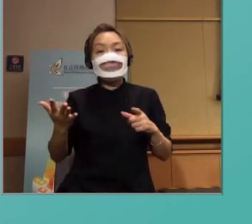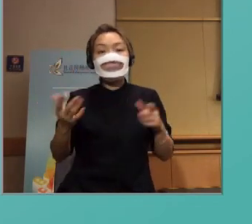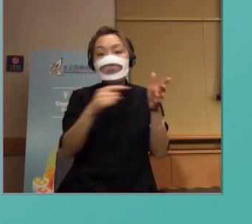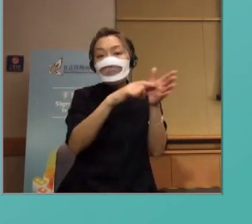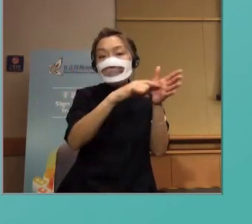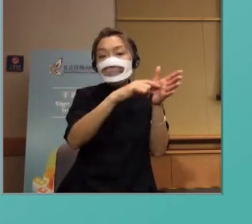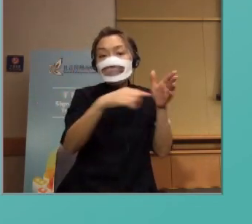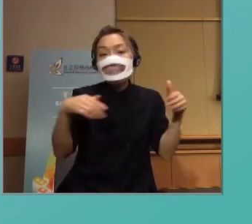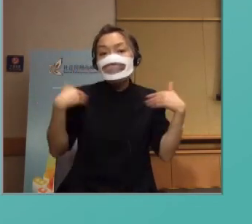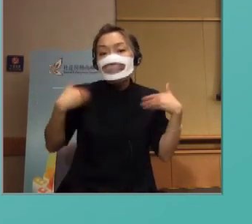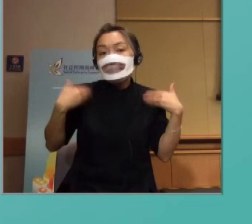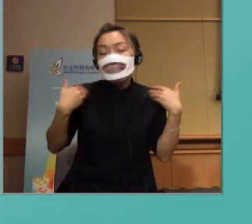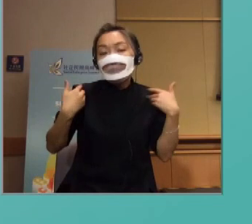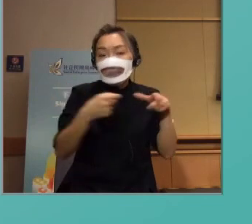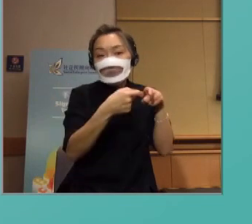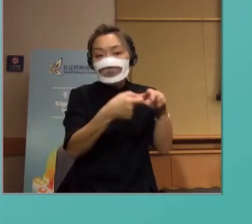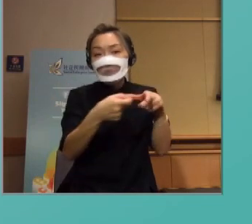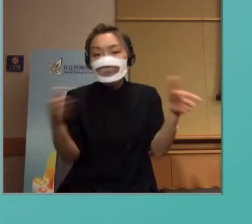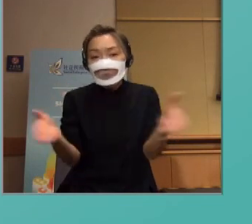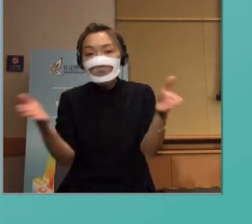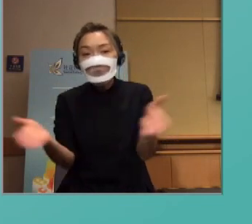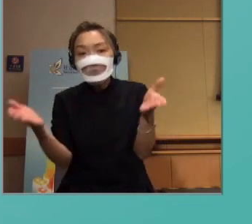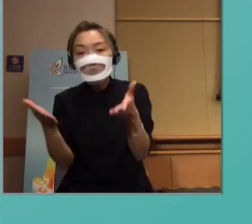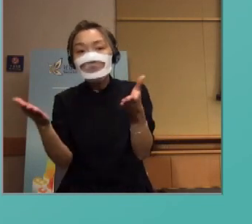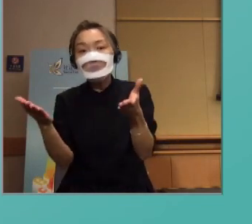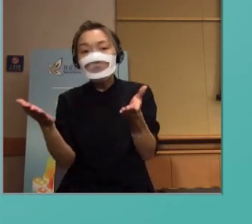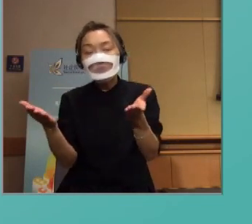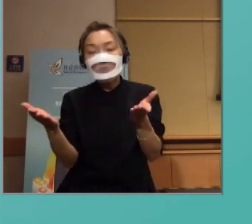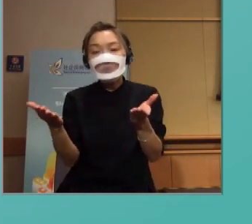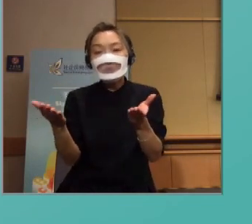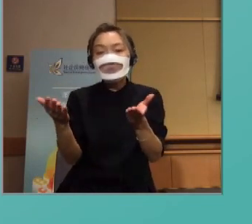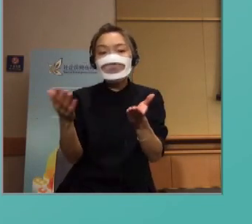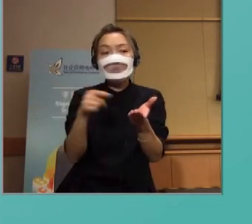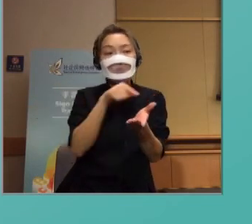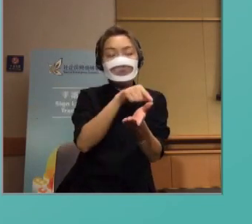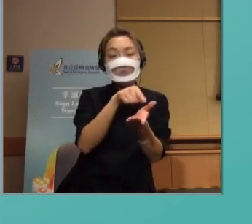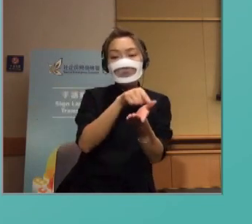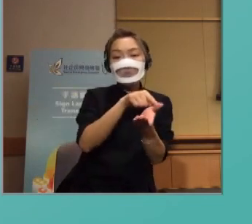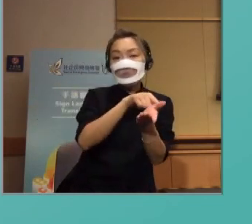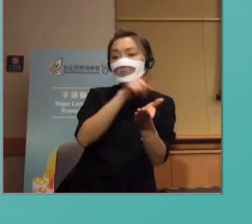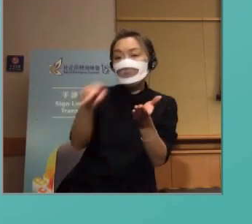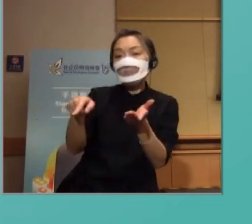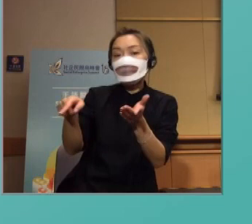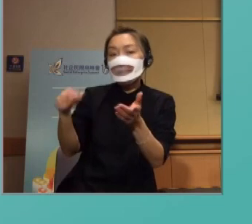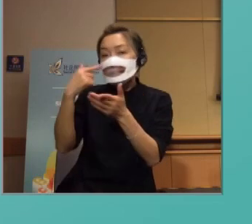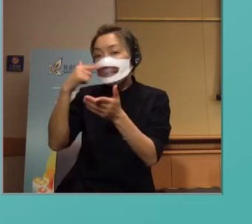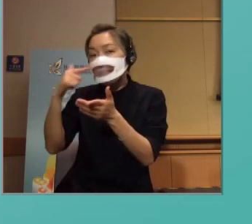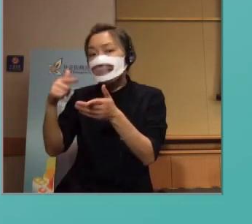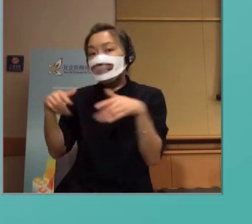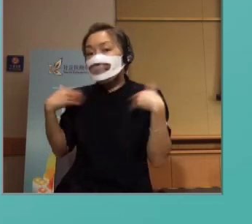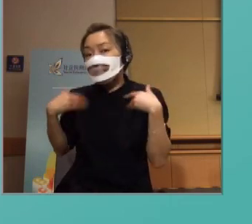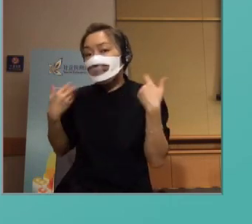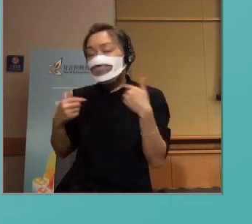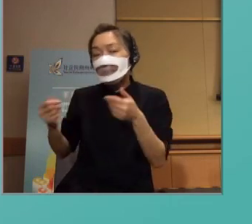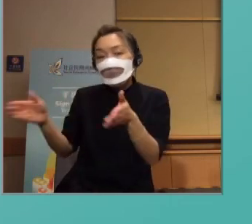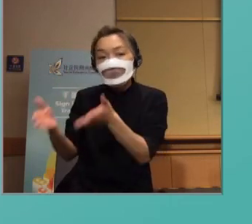Web3 solutions for, say, I don't know, God of War 14. And these are factors that we have to pay